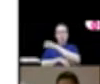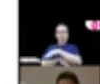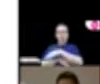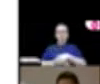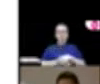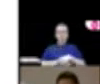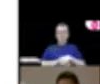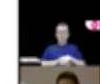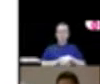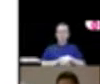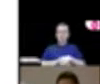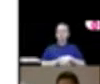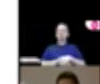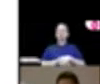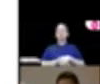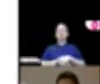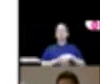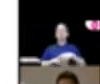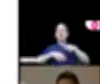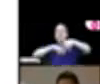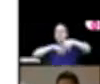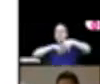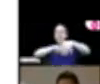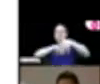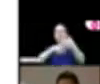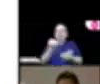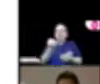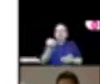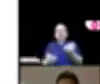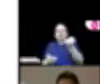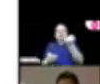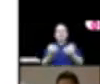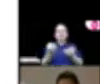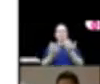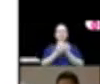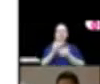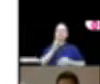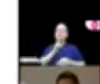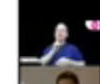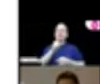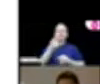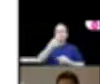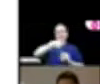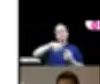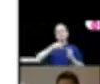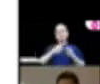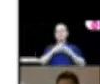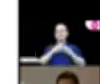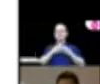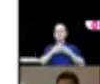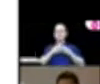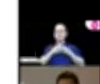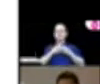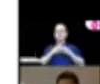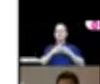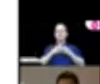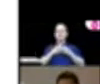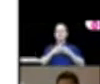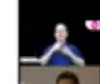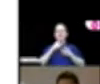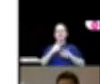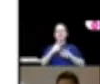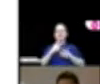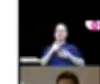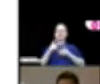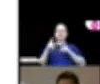So Movement for Justice, they worked with women that they met at Yelswood Immigration Detention